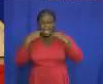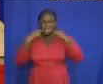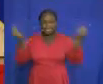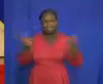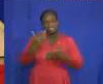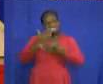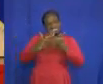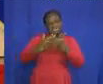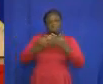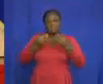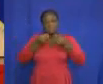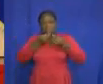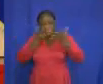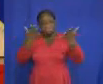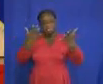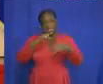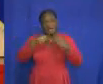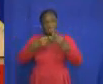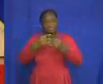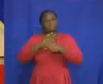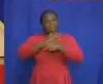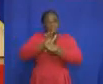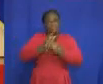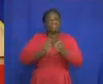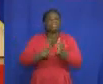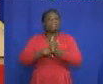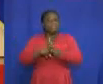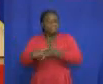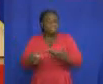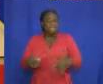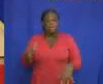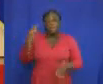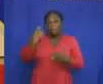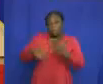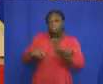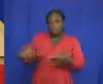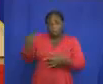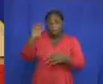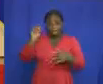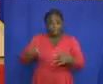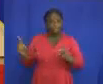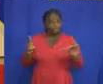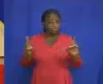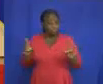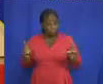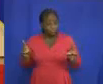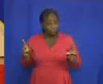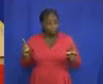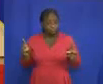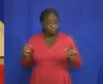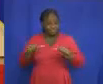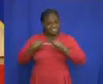major COVID-related developments and of the need for all of us to